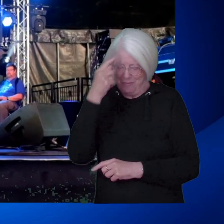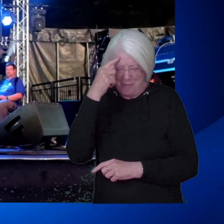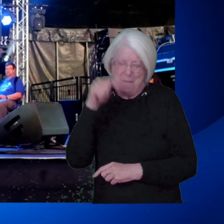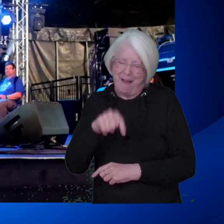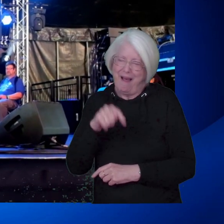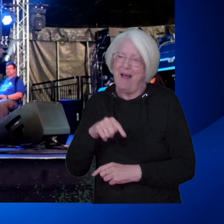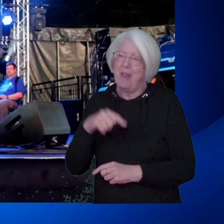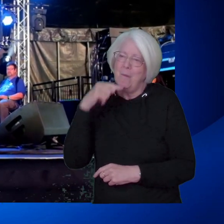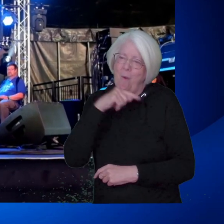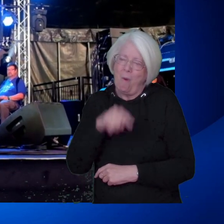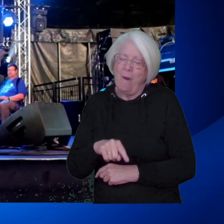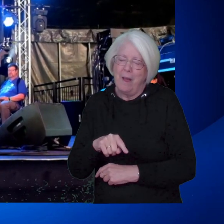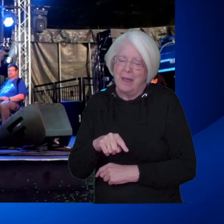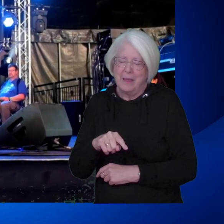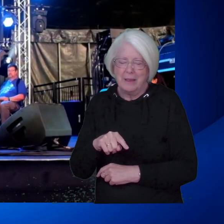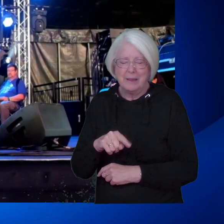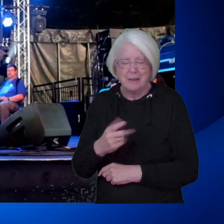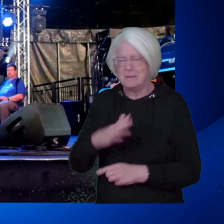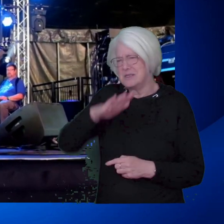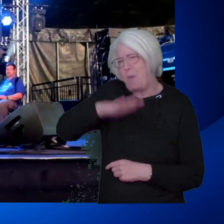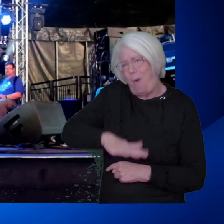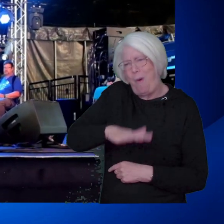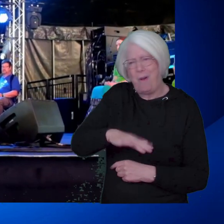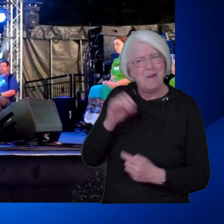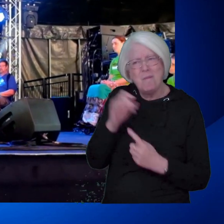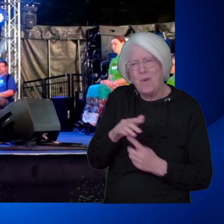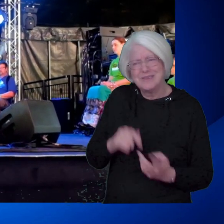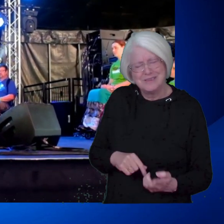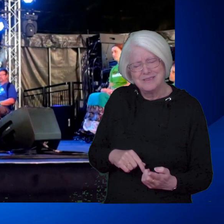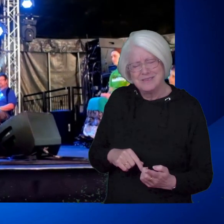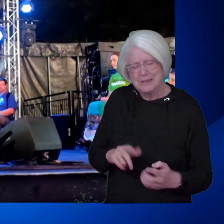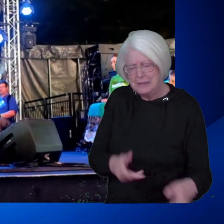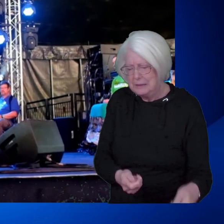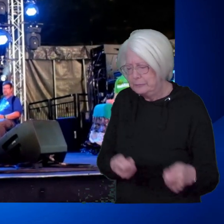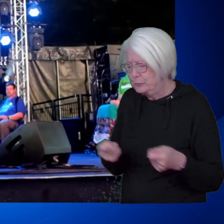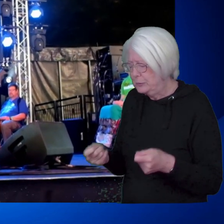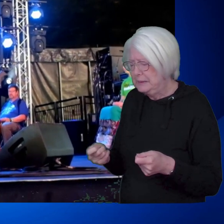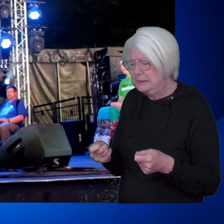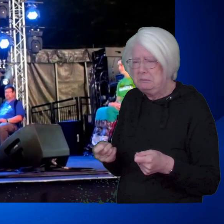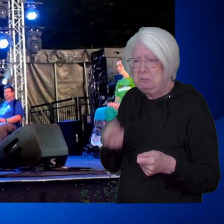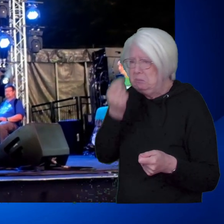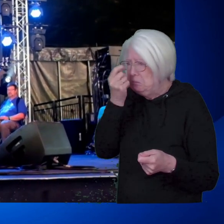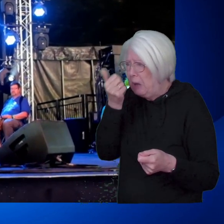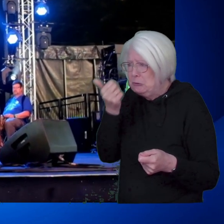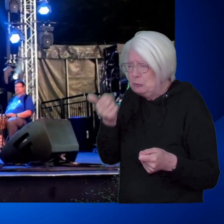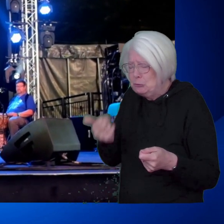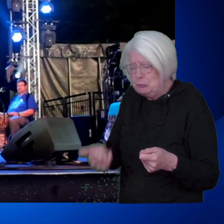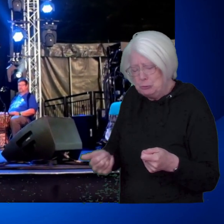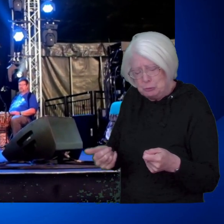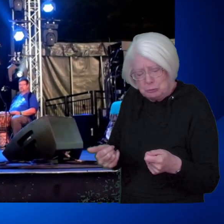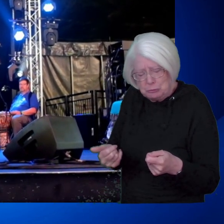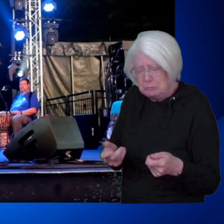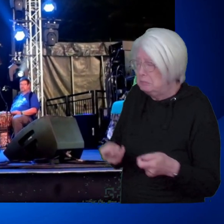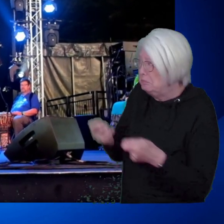probably felt small and insignificant in such a big crowd. He didn't have much to